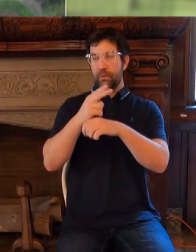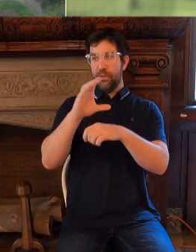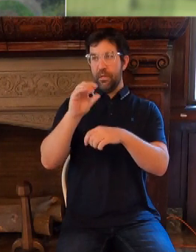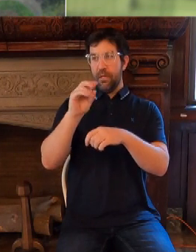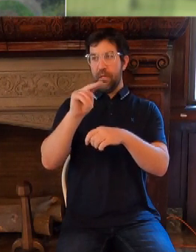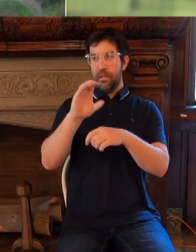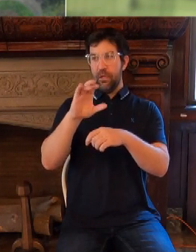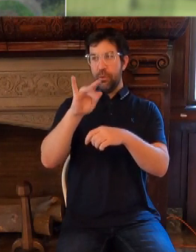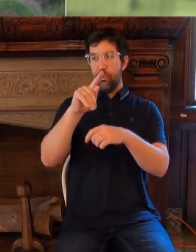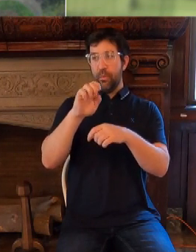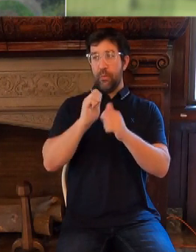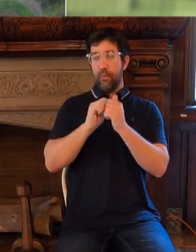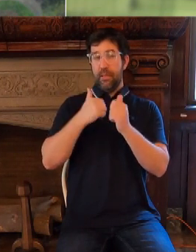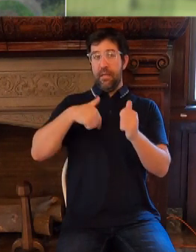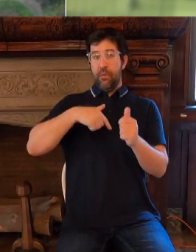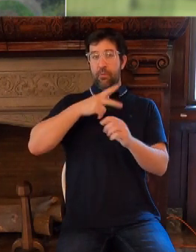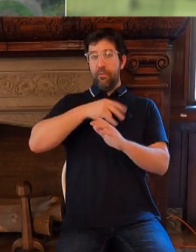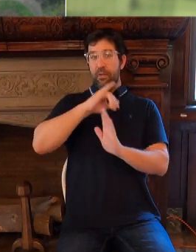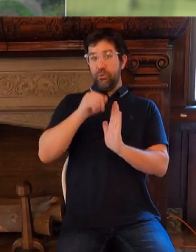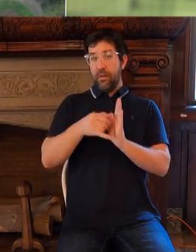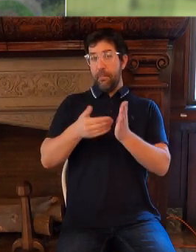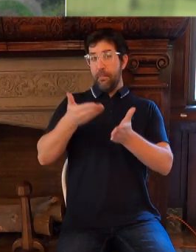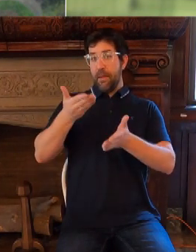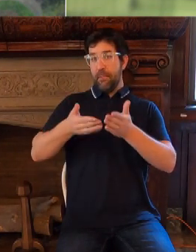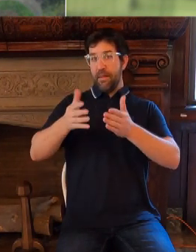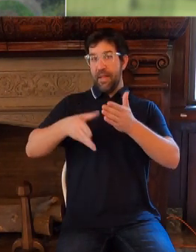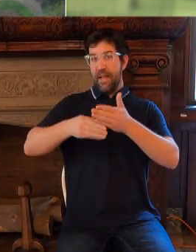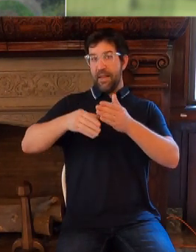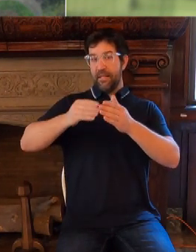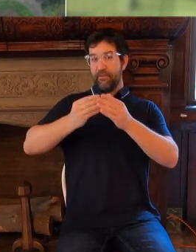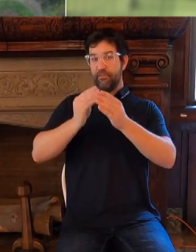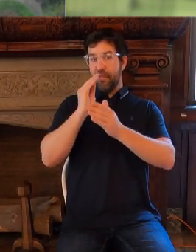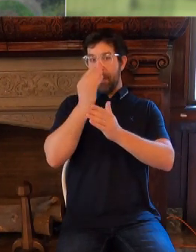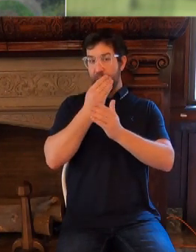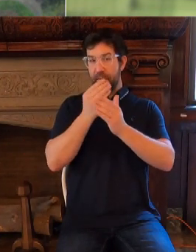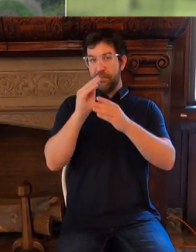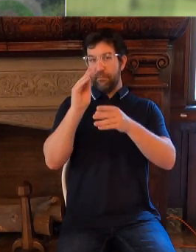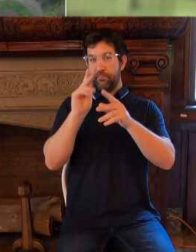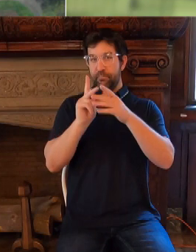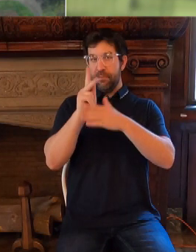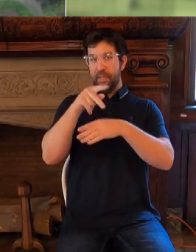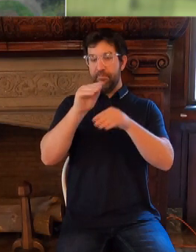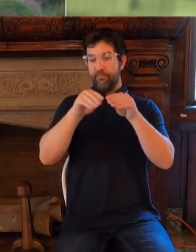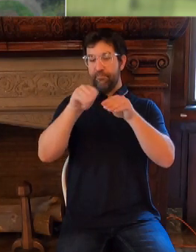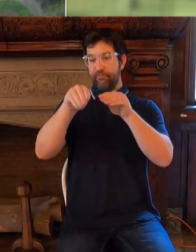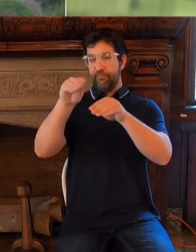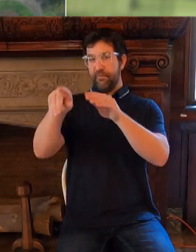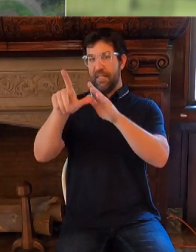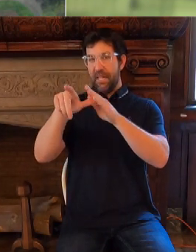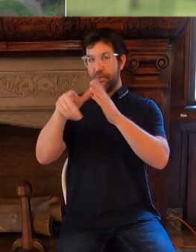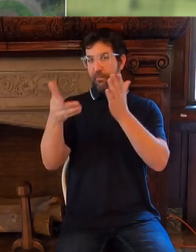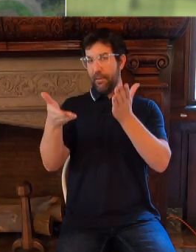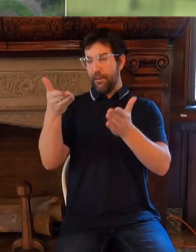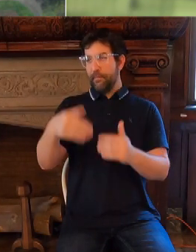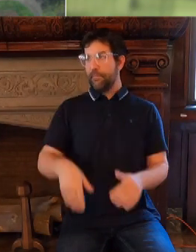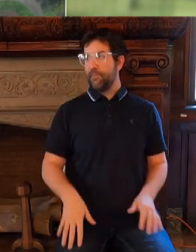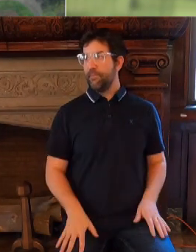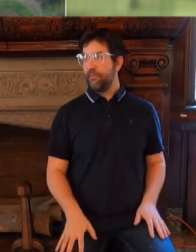medians with our project, with the potential for landscaping by the community at a further, at a future date.